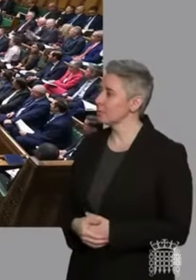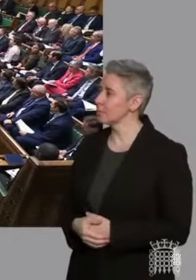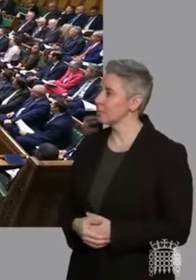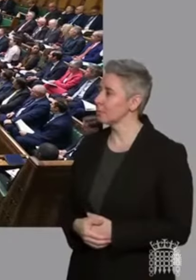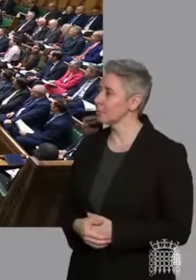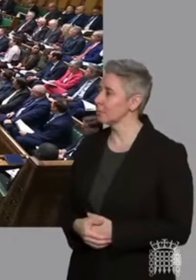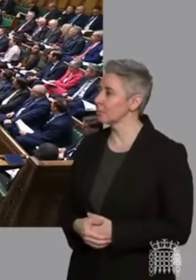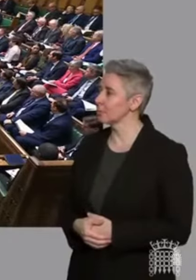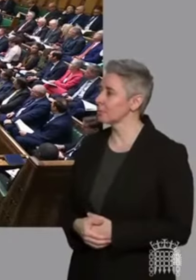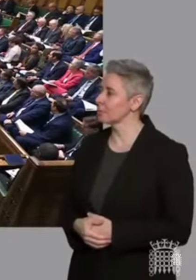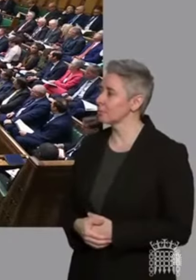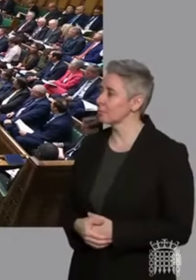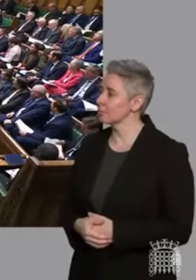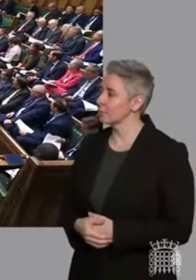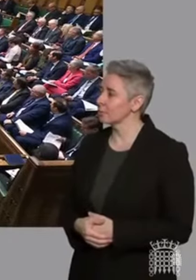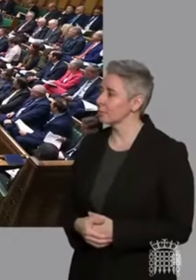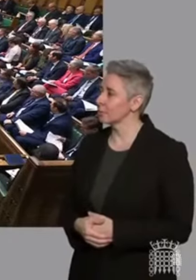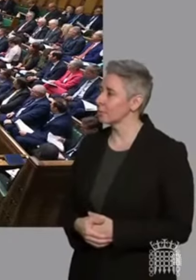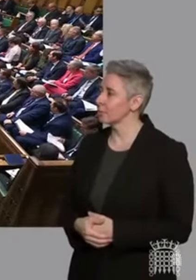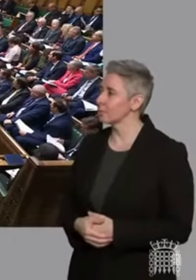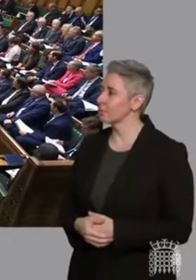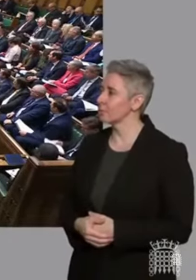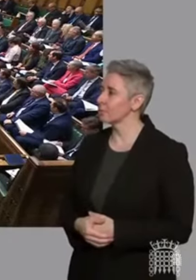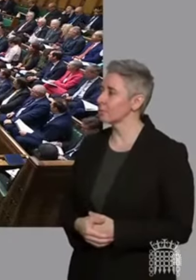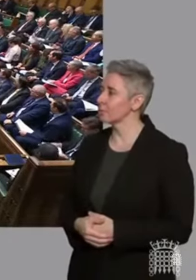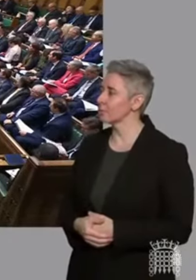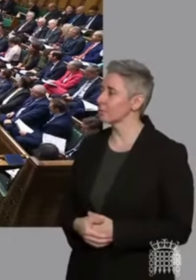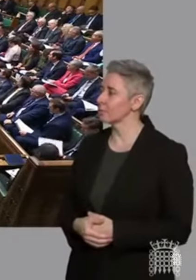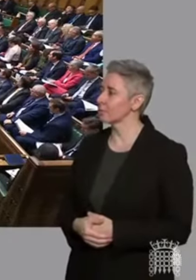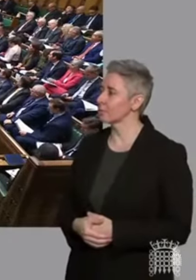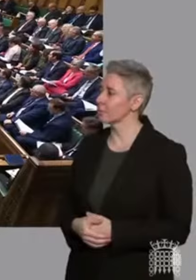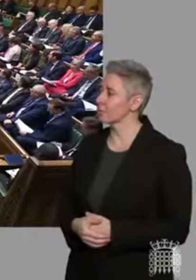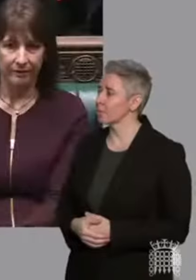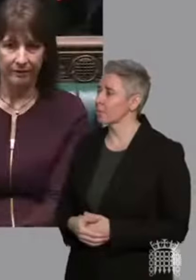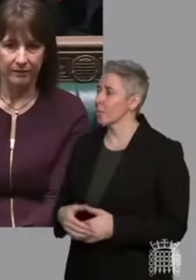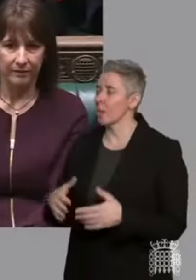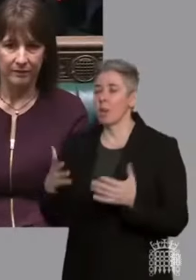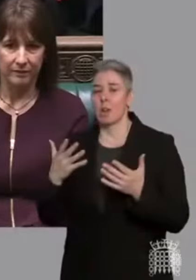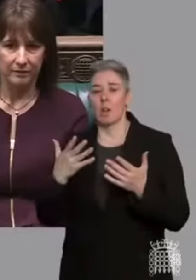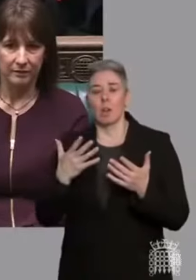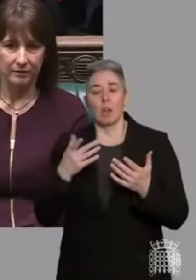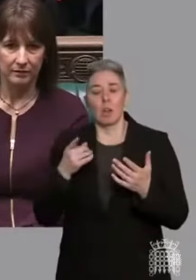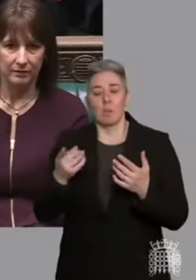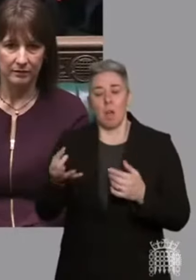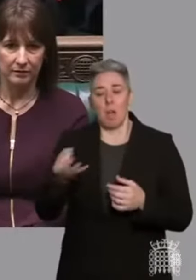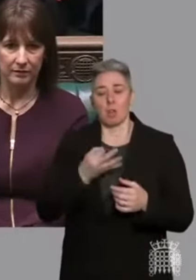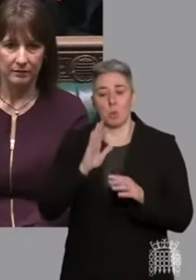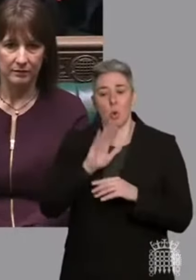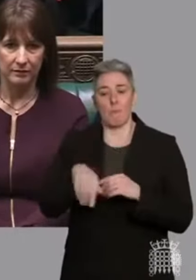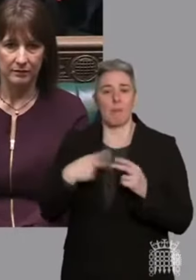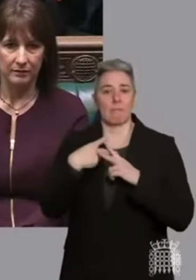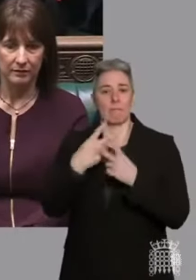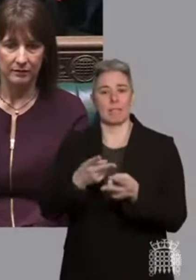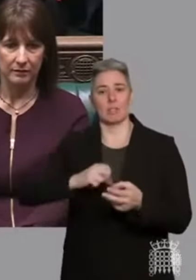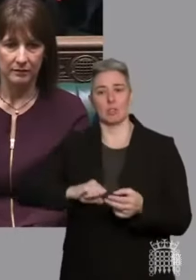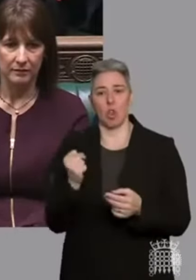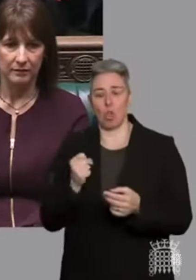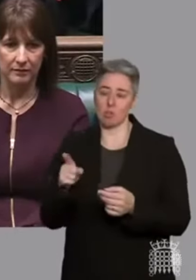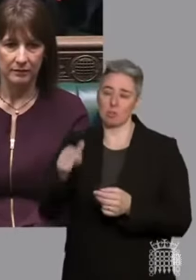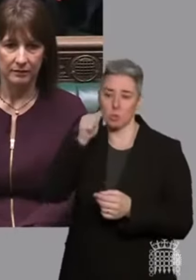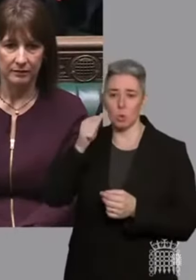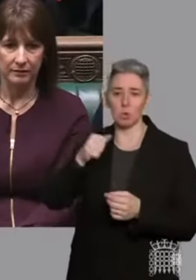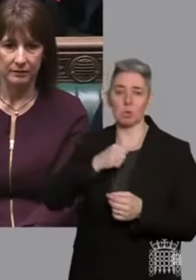The honourable member asks about visiting Scotland. As he knows, my first visit as a Prime Minister, within days of becoming Prime